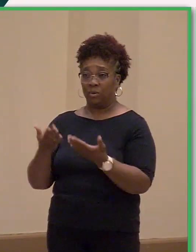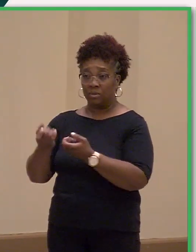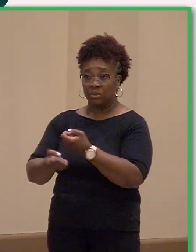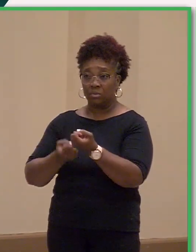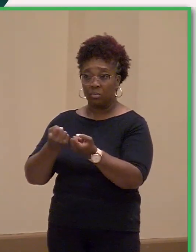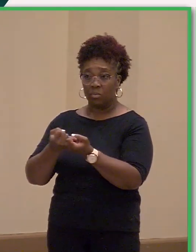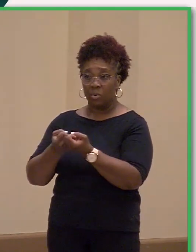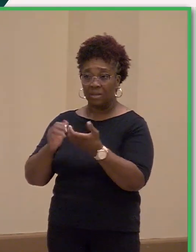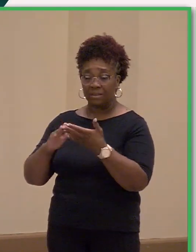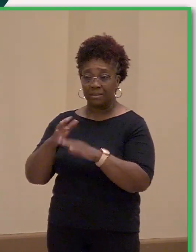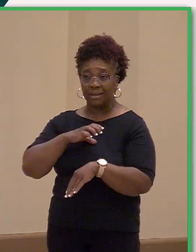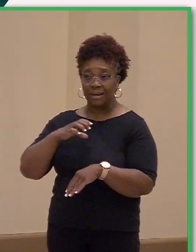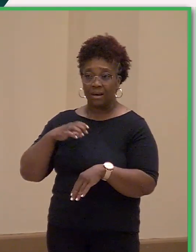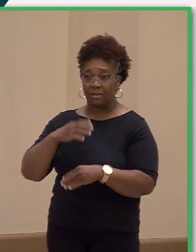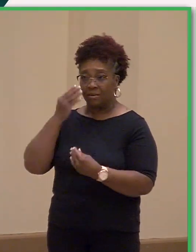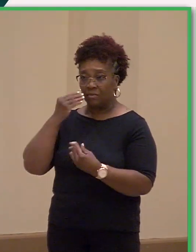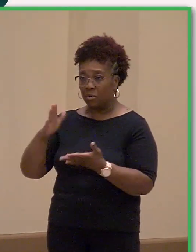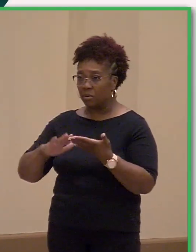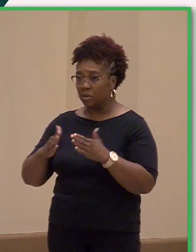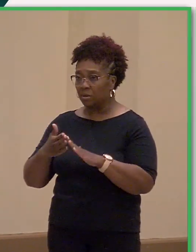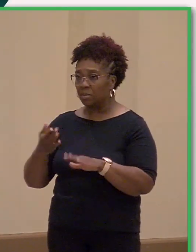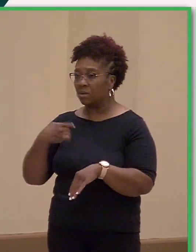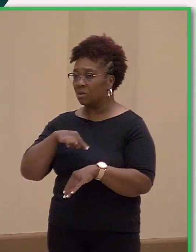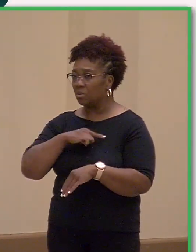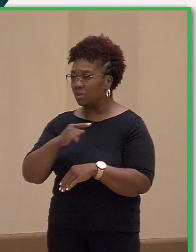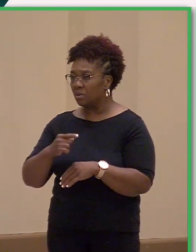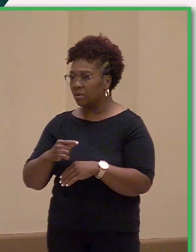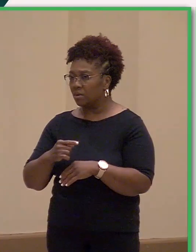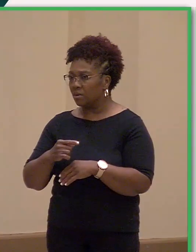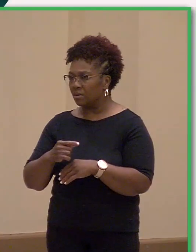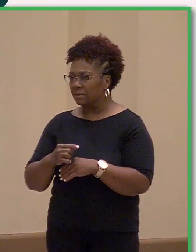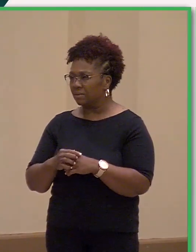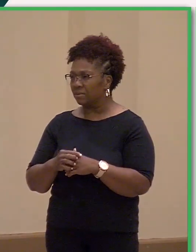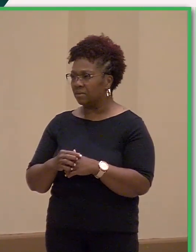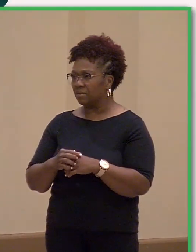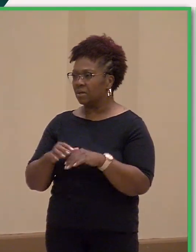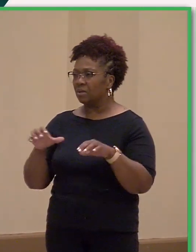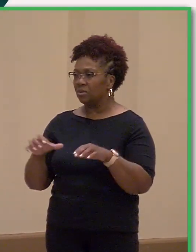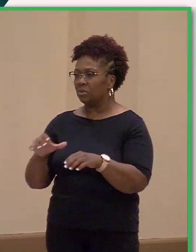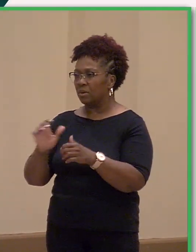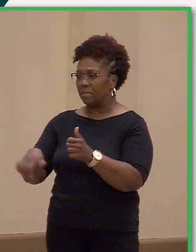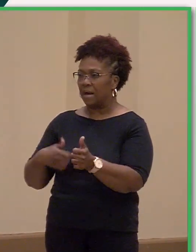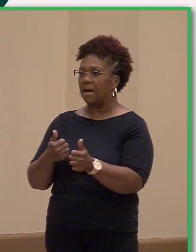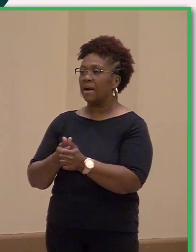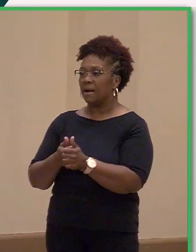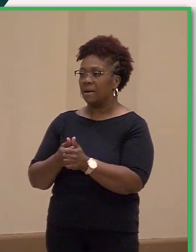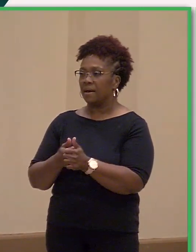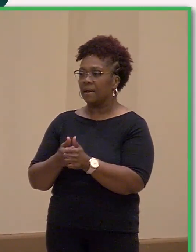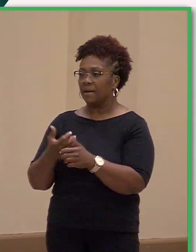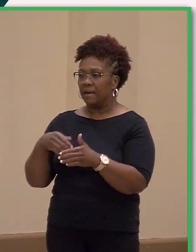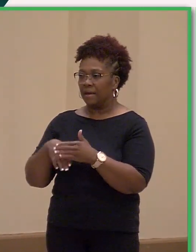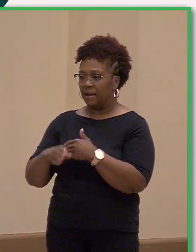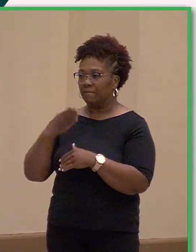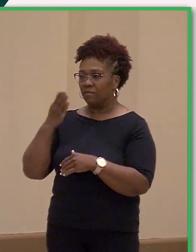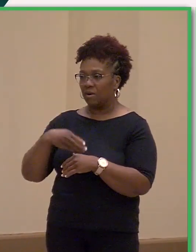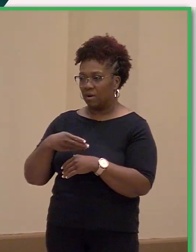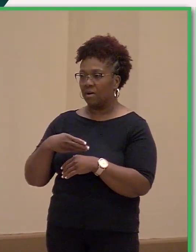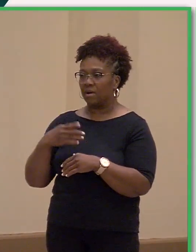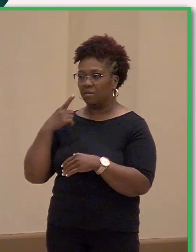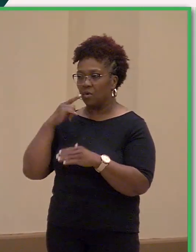to let our community know what they do behind the scenes and on the scenes for equality across the board for our